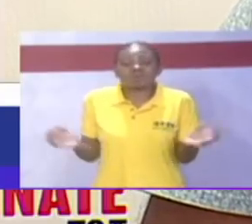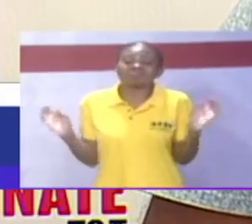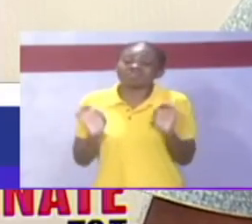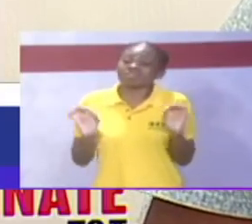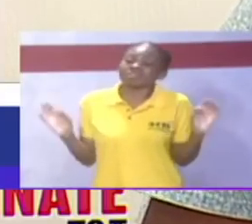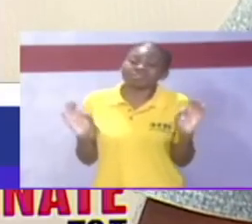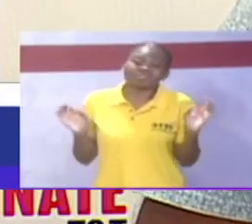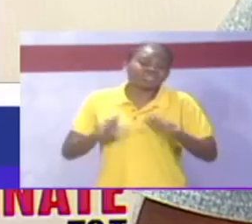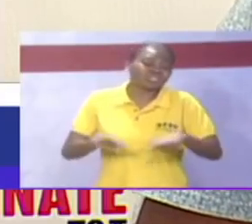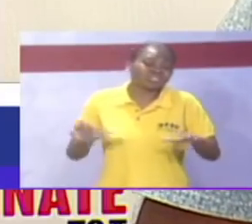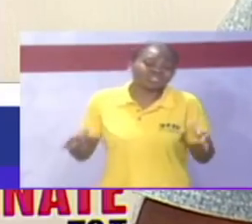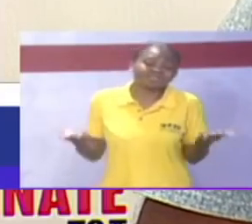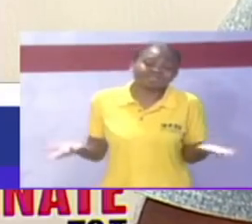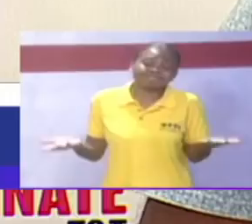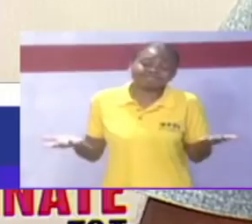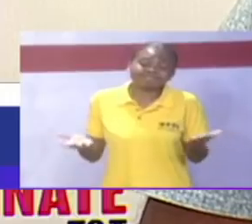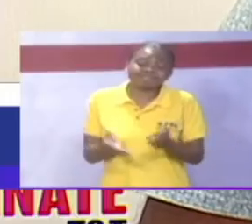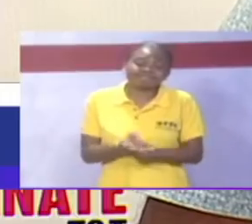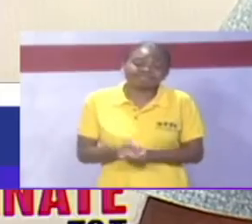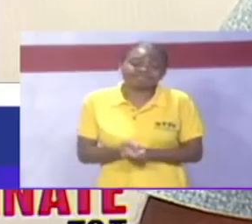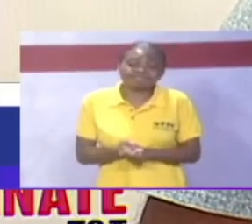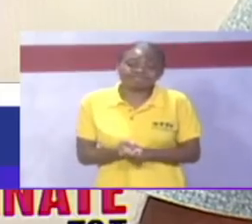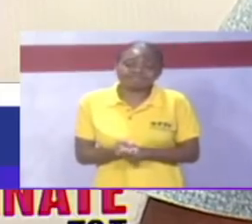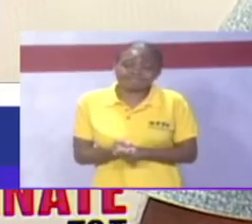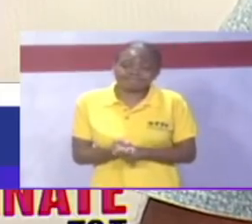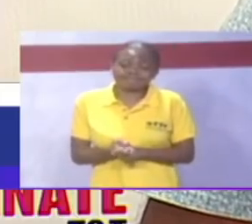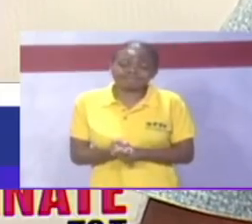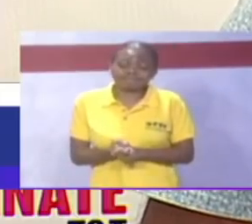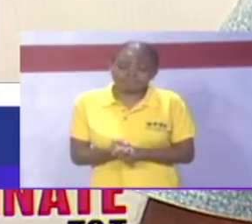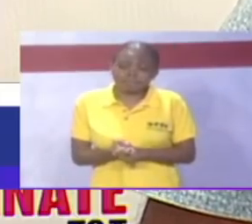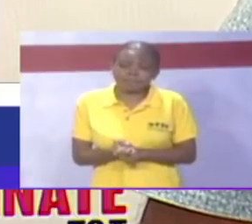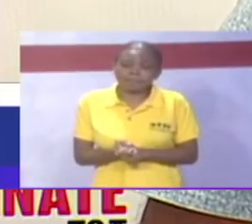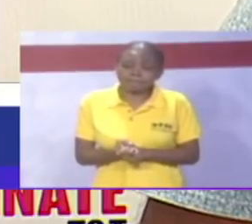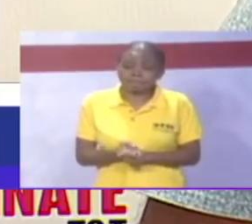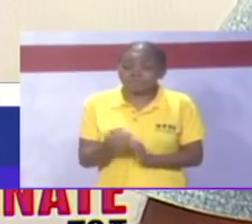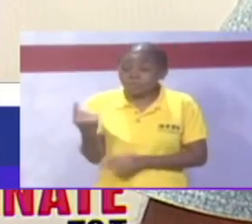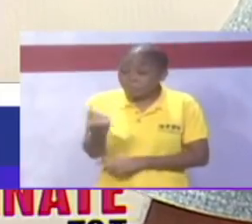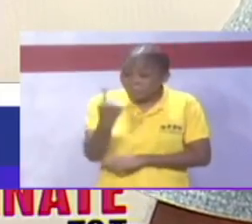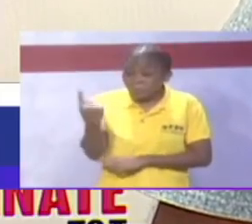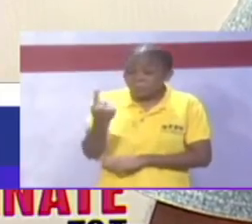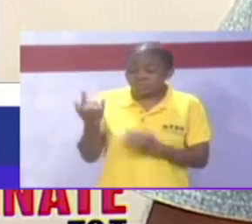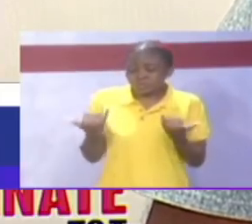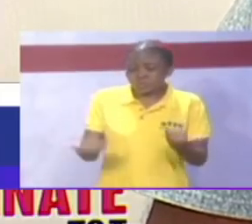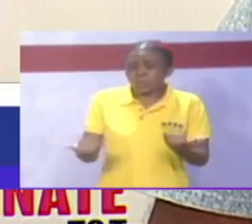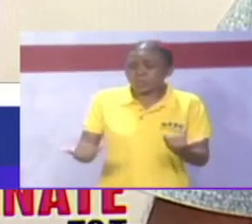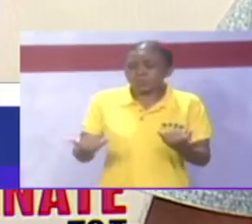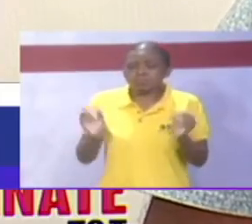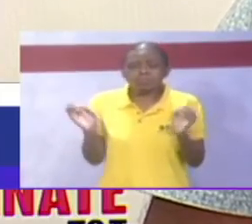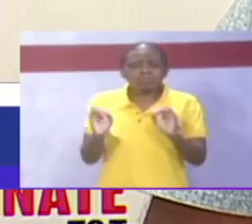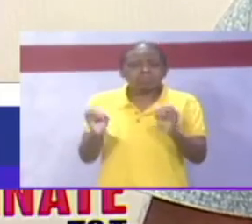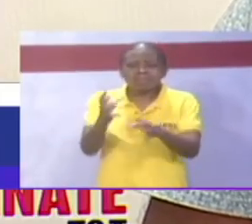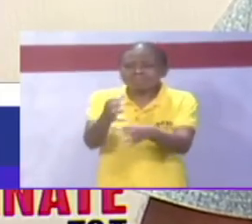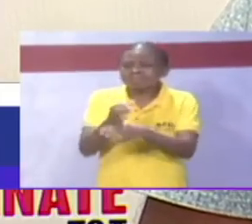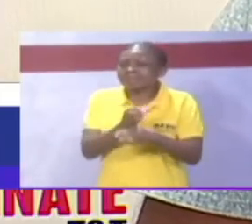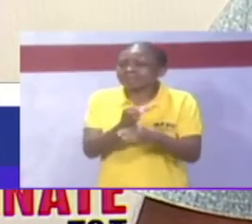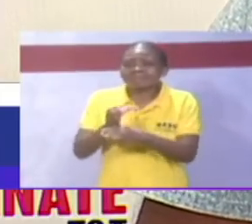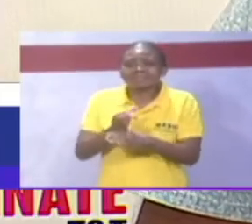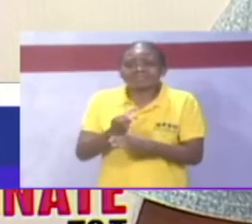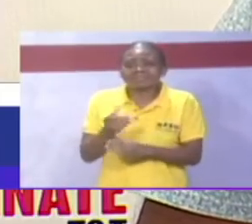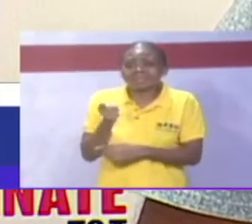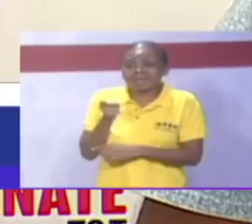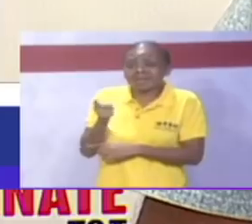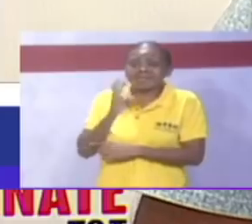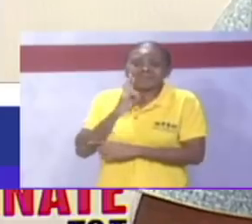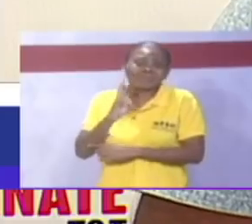alone. There's no one to take care of her. And this is something that's playing out in our country.